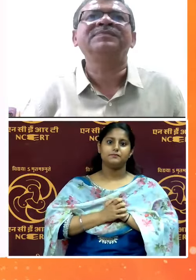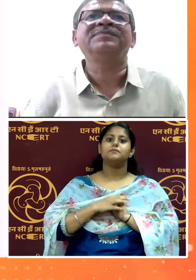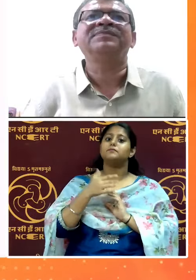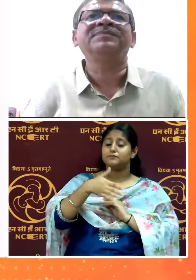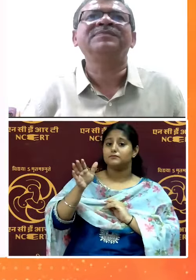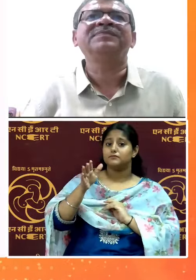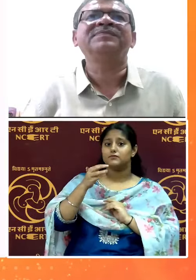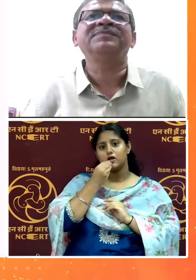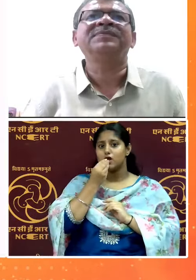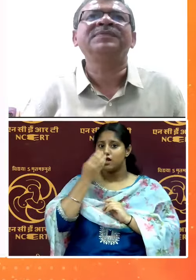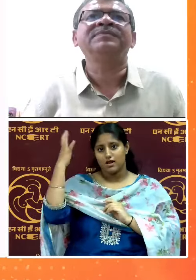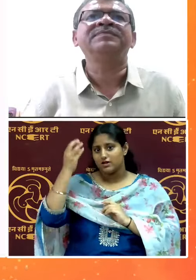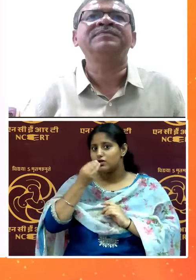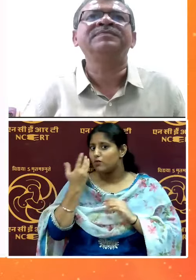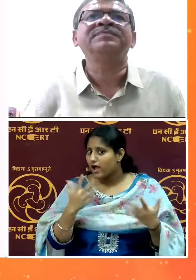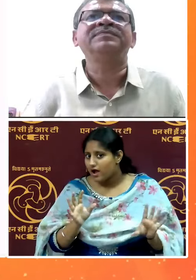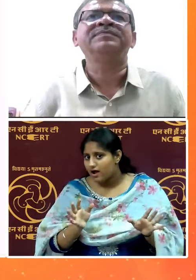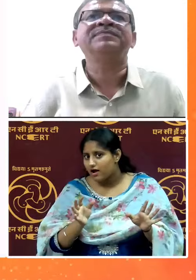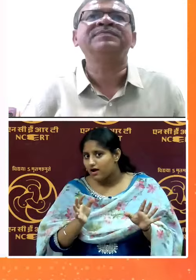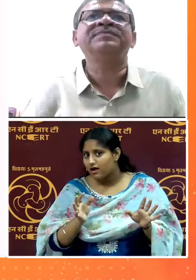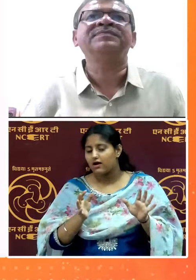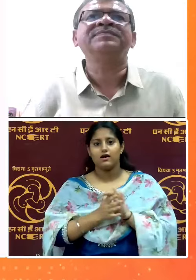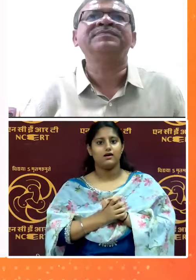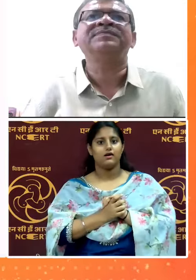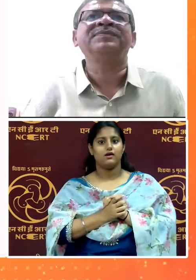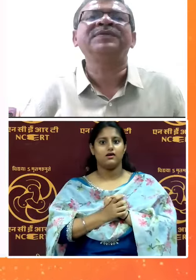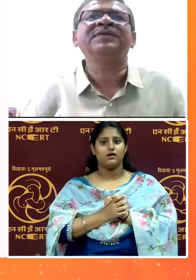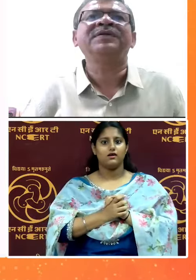Did you eat your lunch?